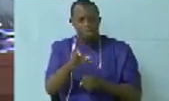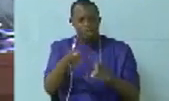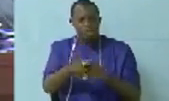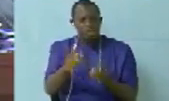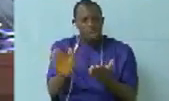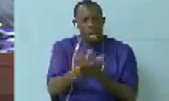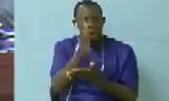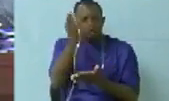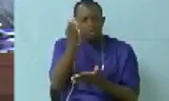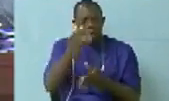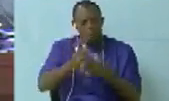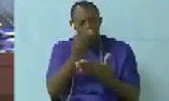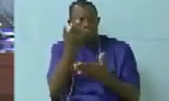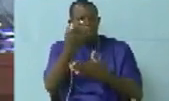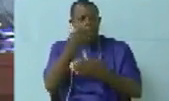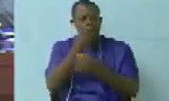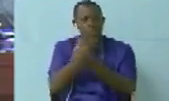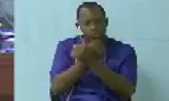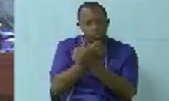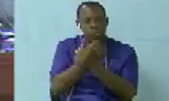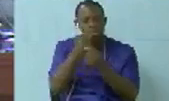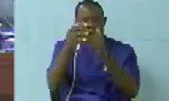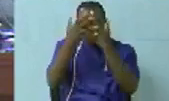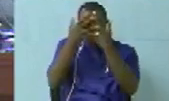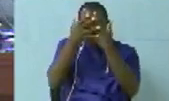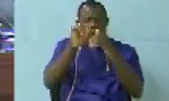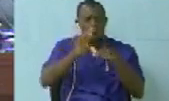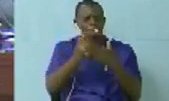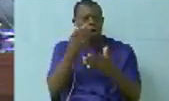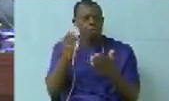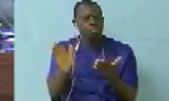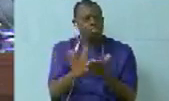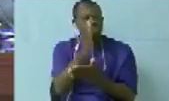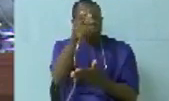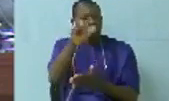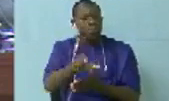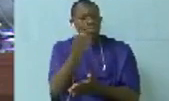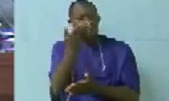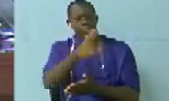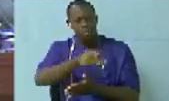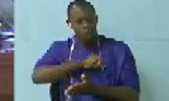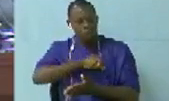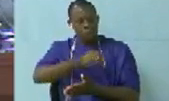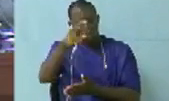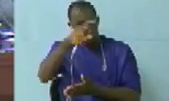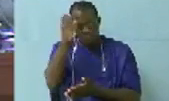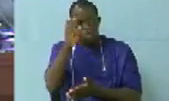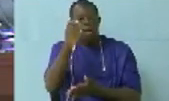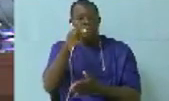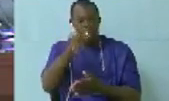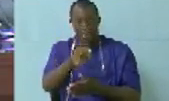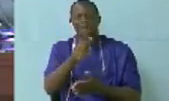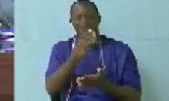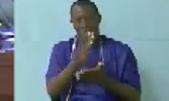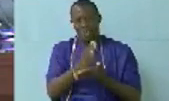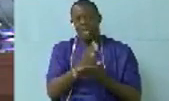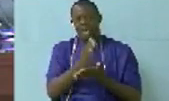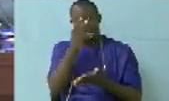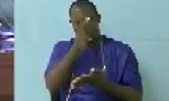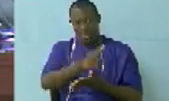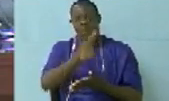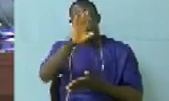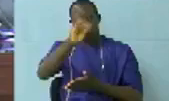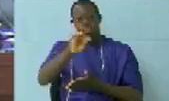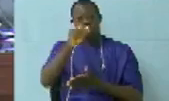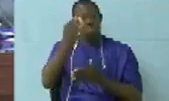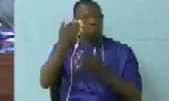of imprisonment or to remove the person from one's job. That's what we were trying to do all